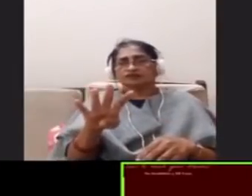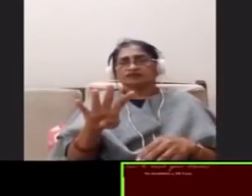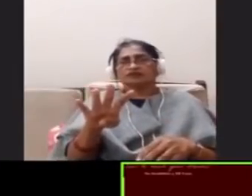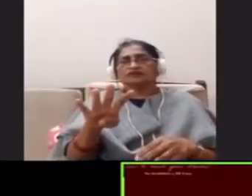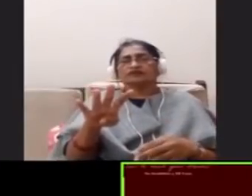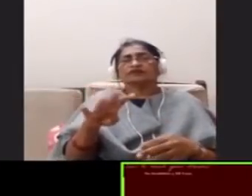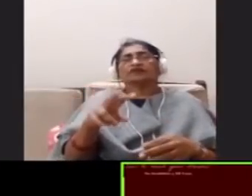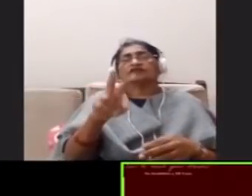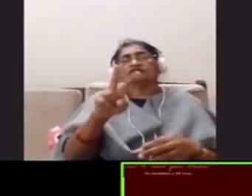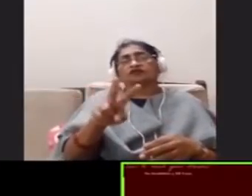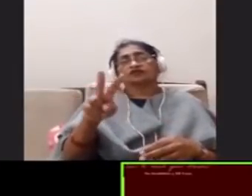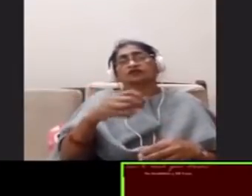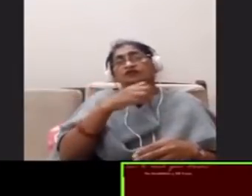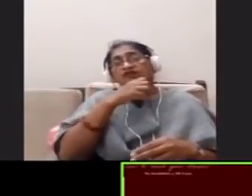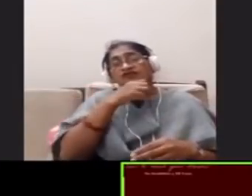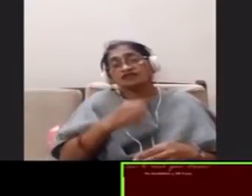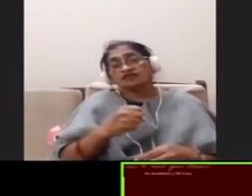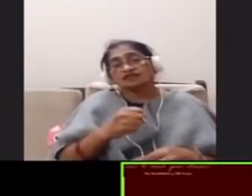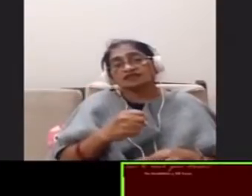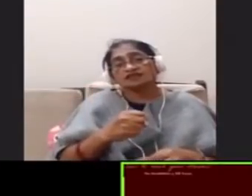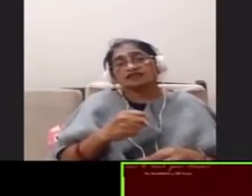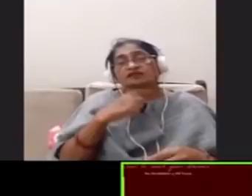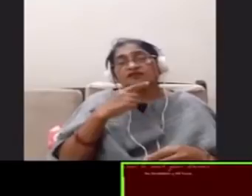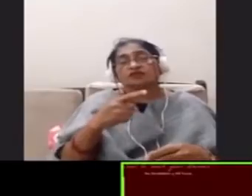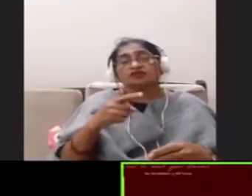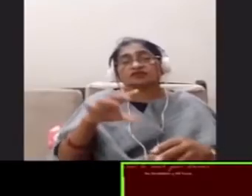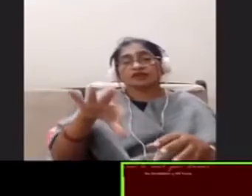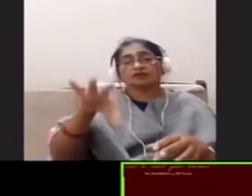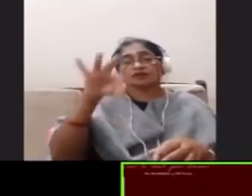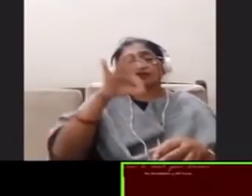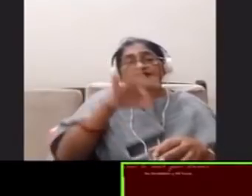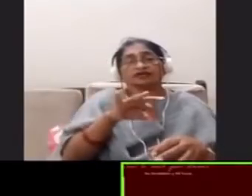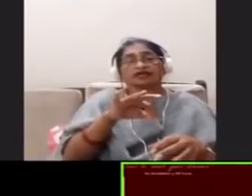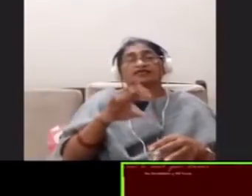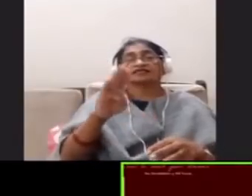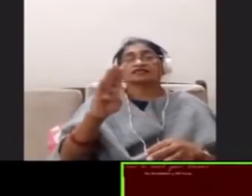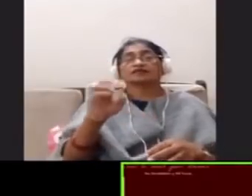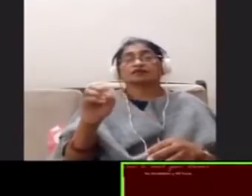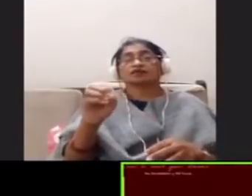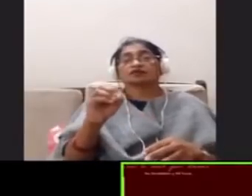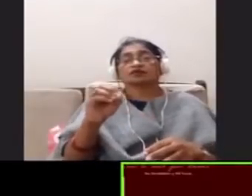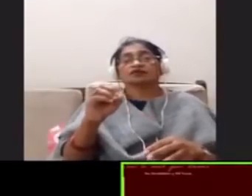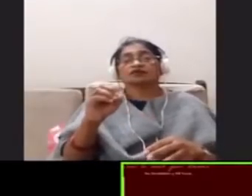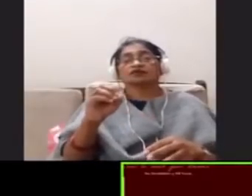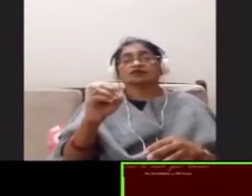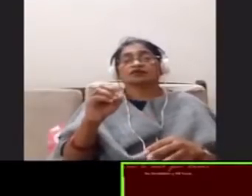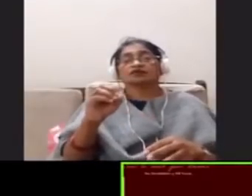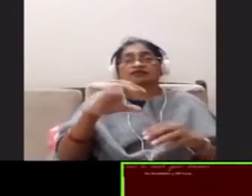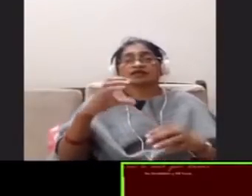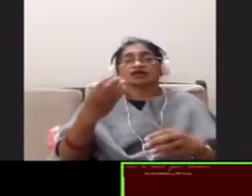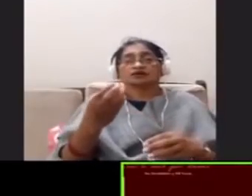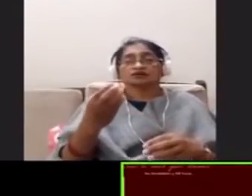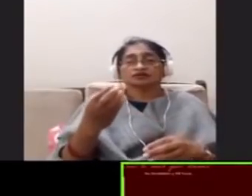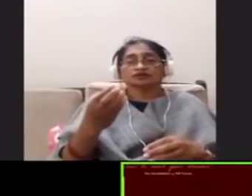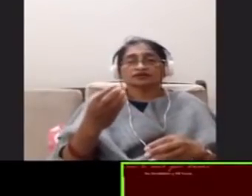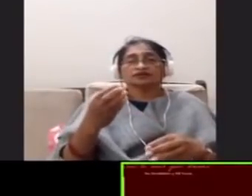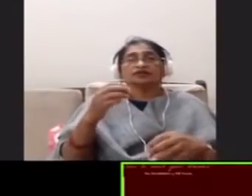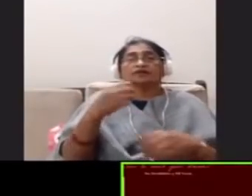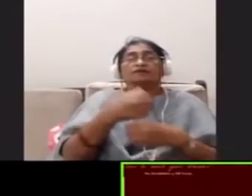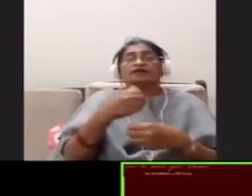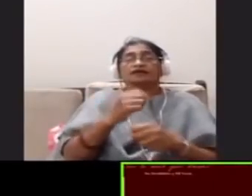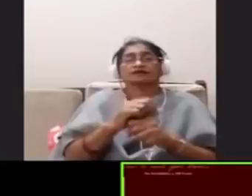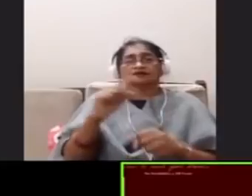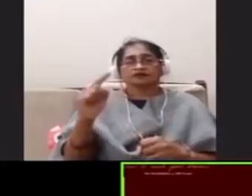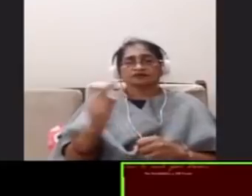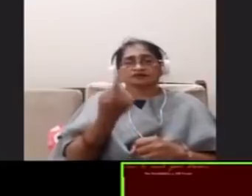22 years, he was appointed as a board director to the National Council for the Persons with Disabilities, making him the first